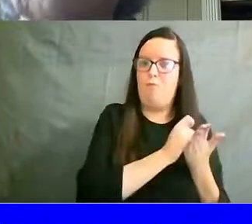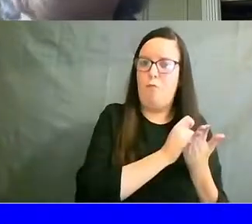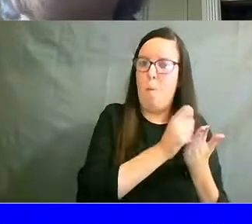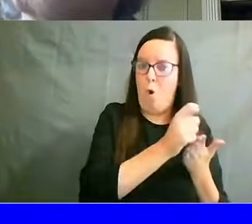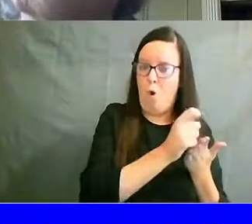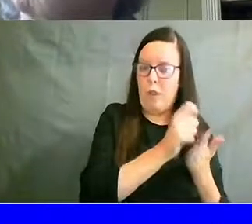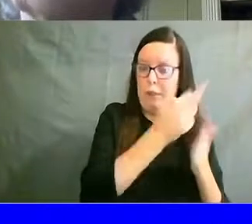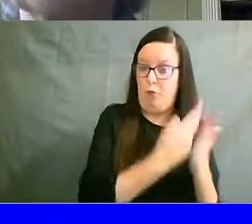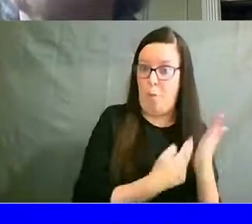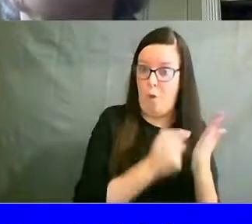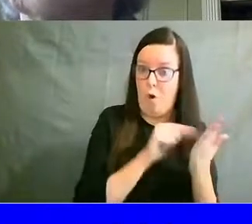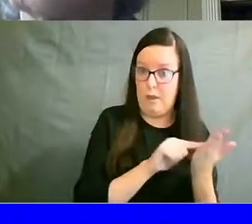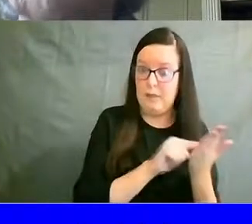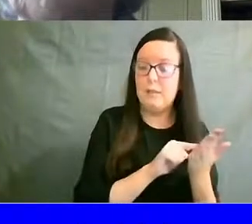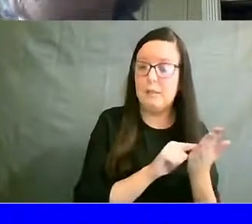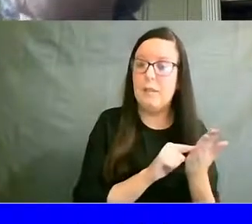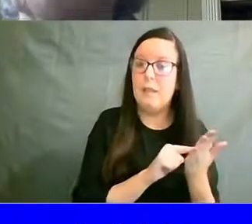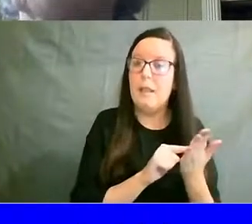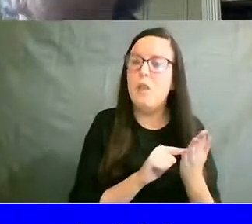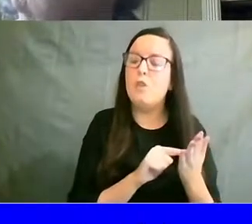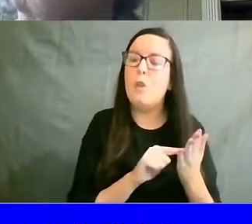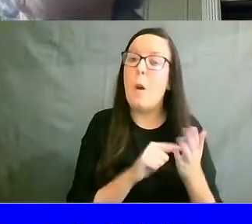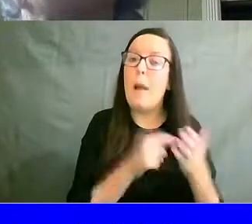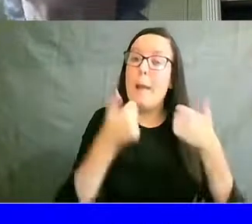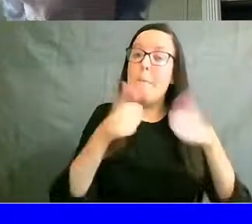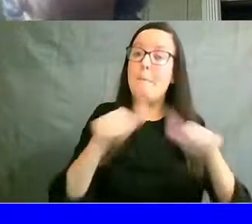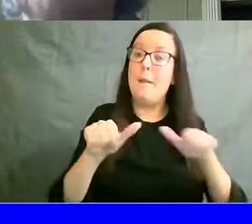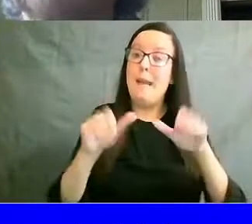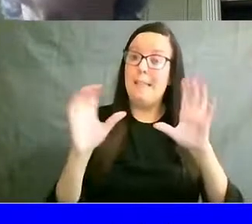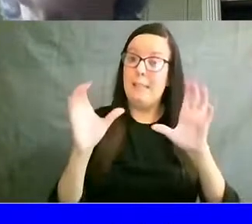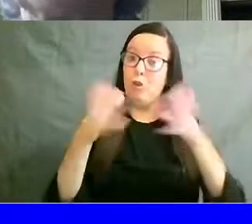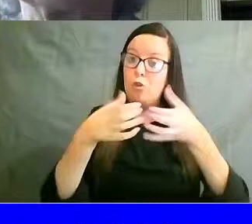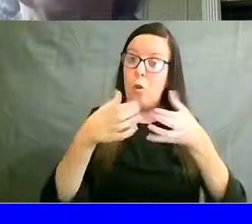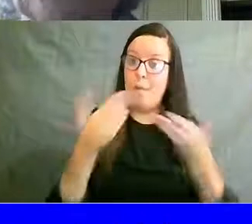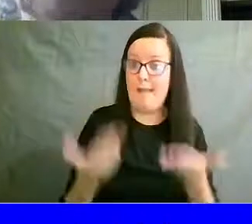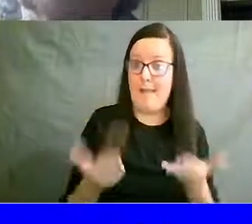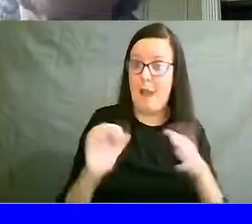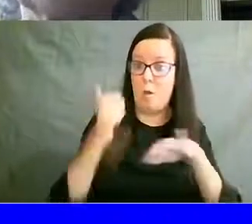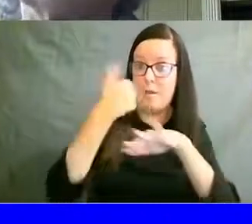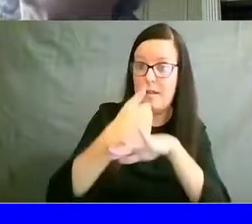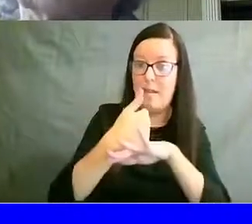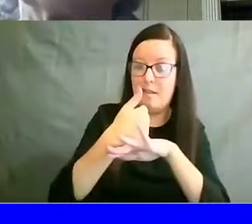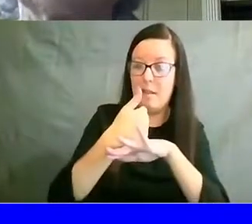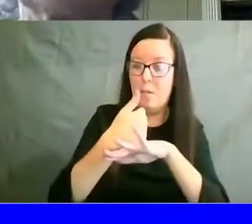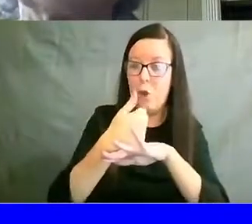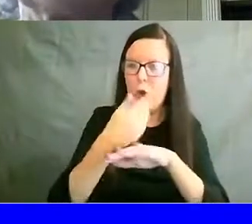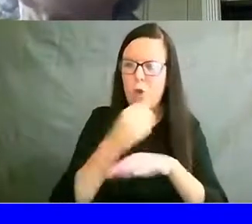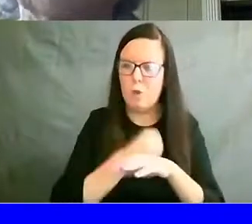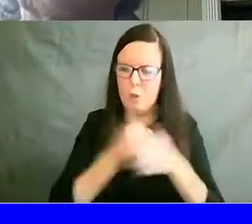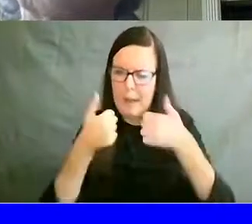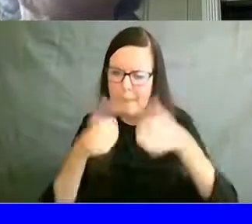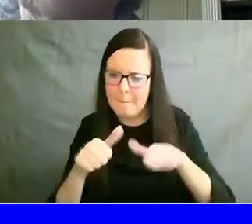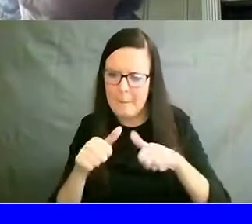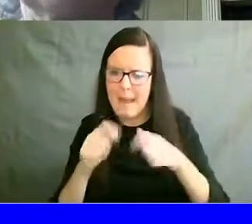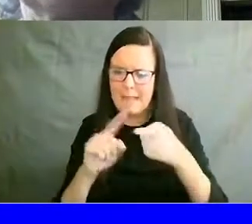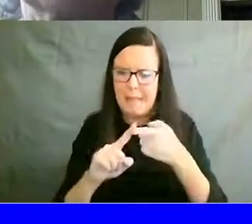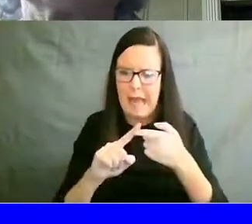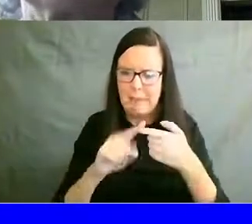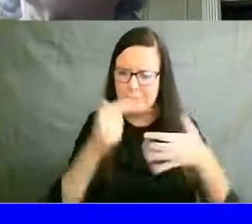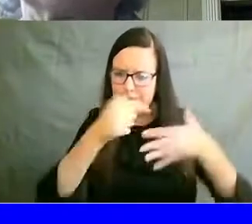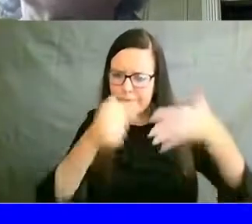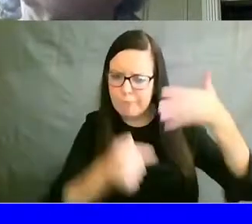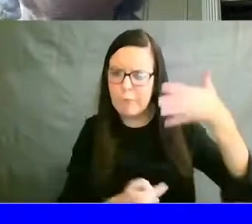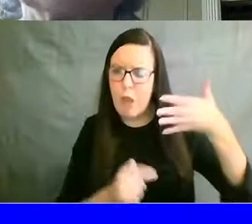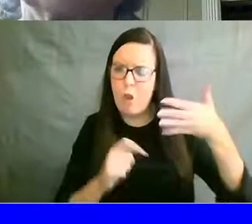And an implementation group has now been set up, as we all know, to implement and prioritise the recommendations of